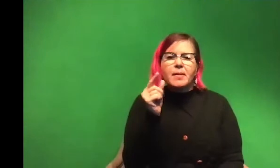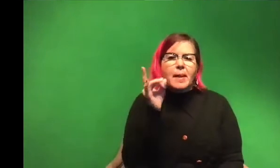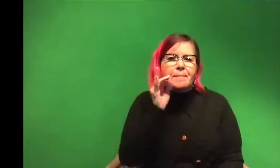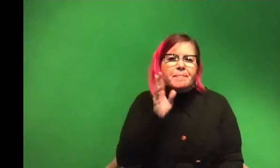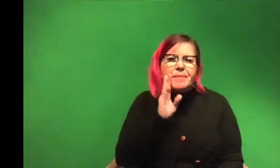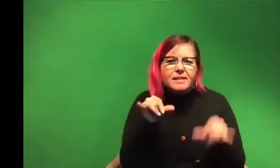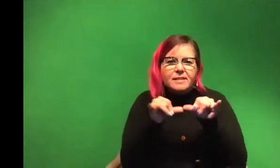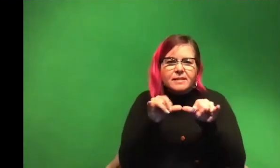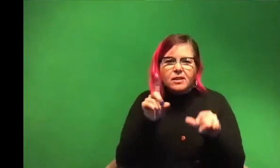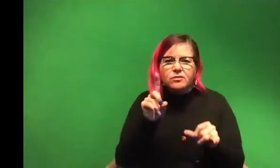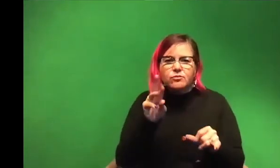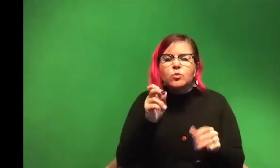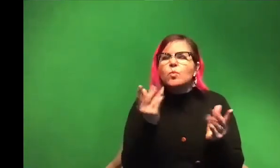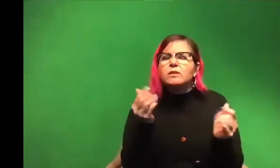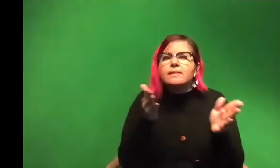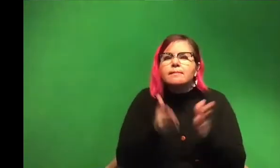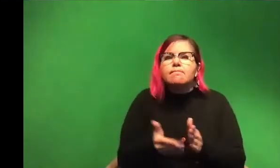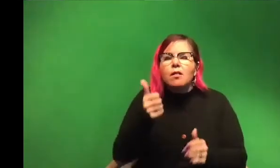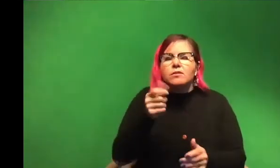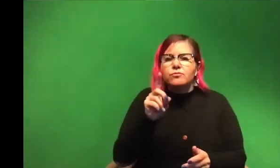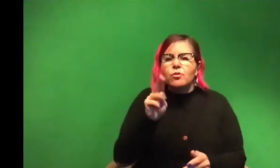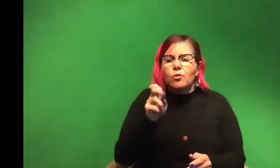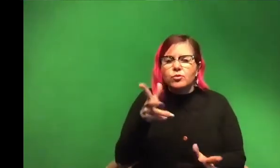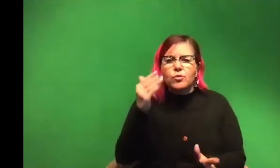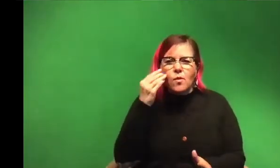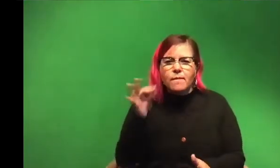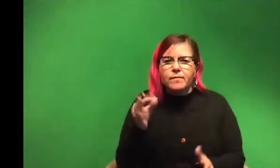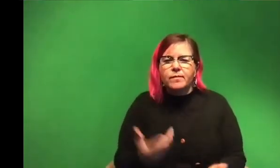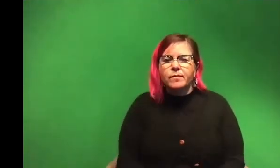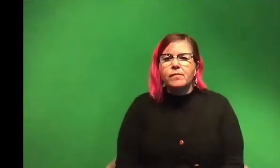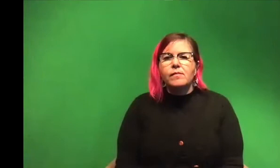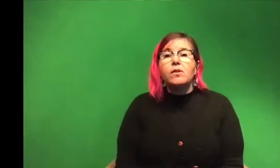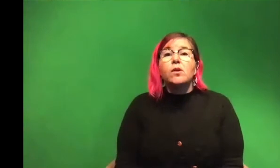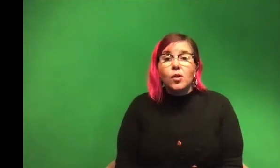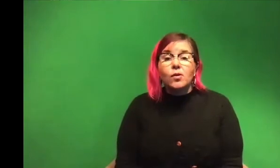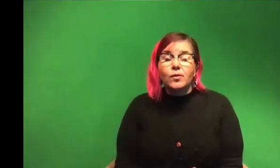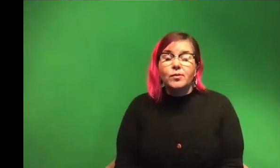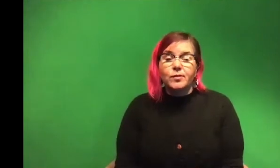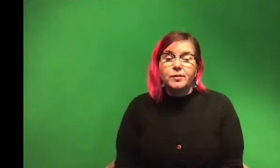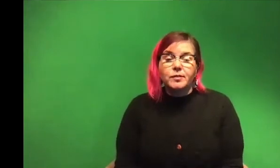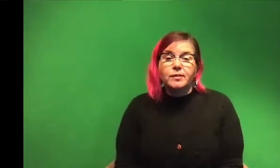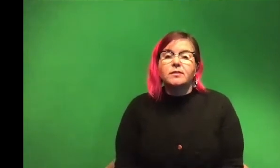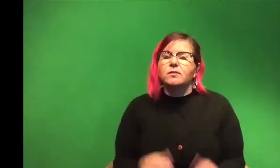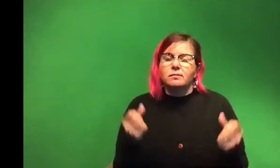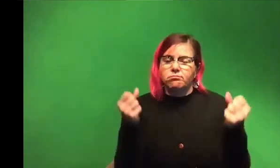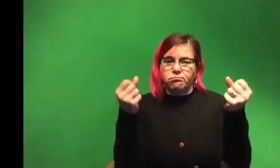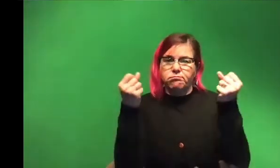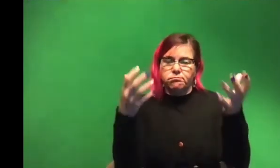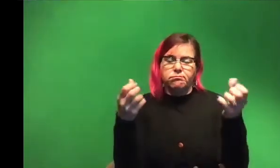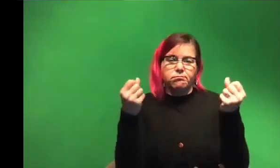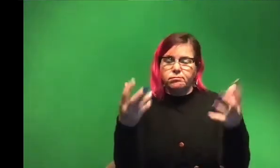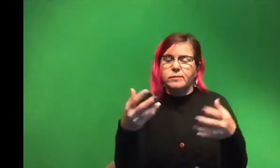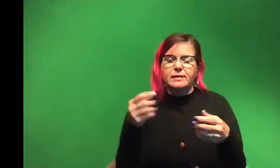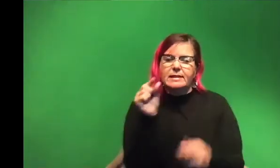bumblebee-sized drones. Like, what's the smallest drone that you are aware of that currently exists? oh, okay. So there are tons of really, really,